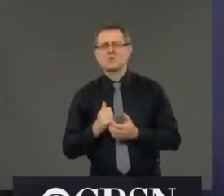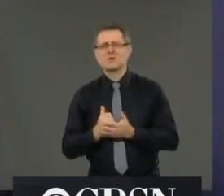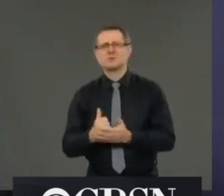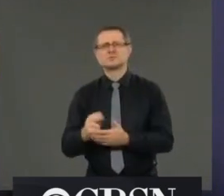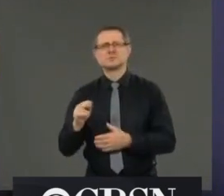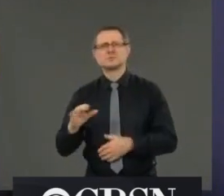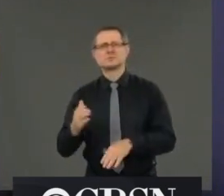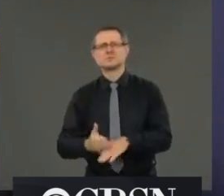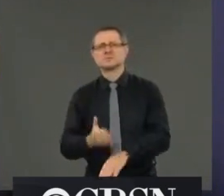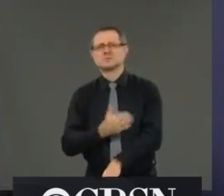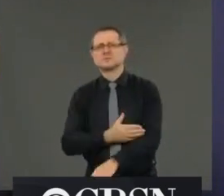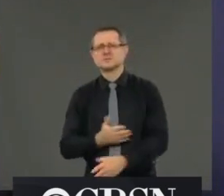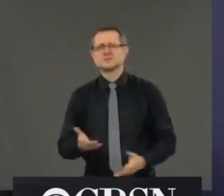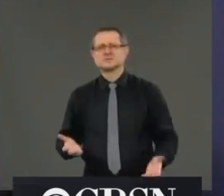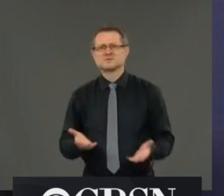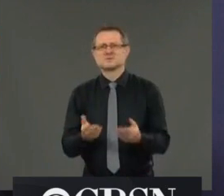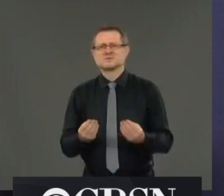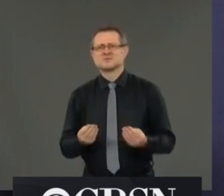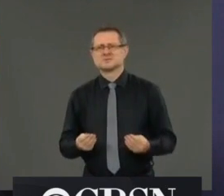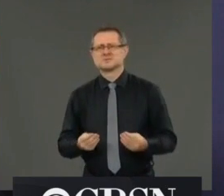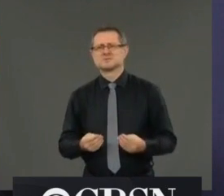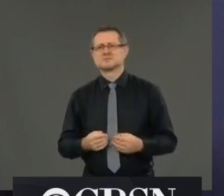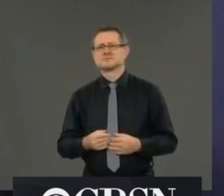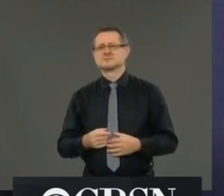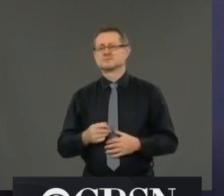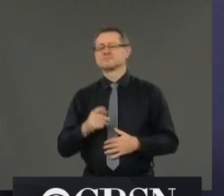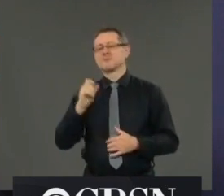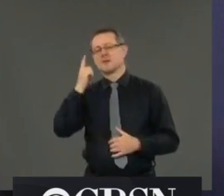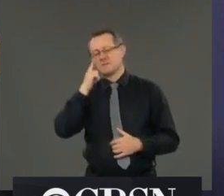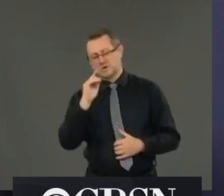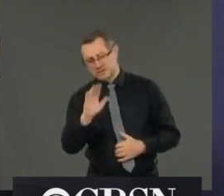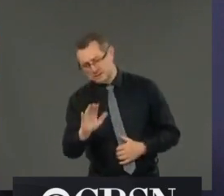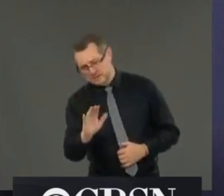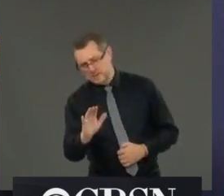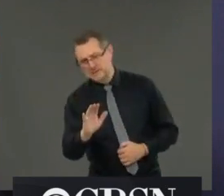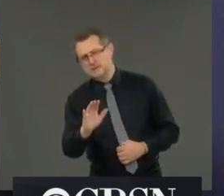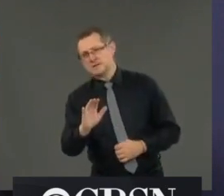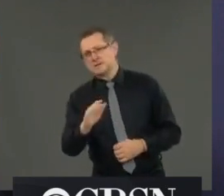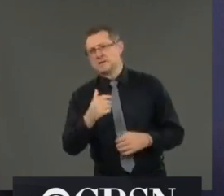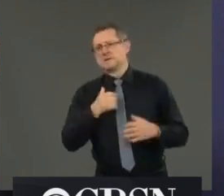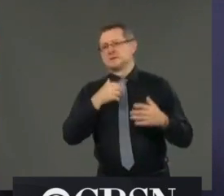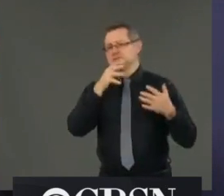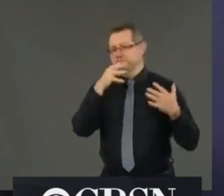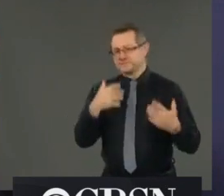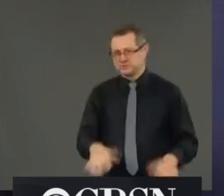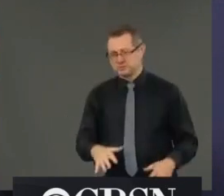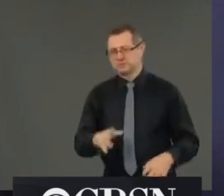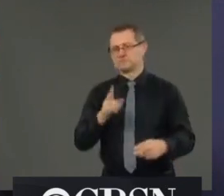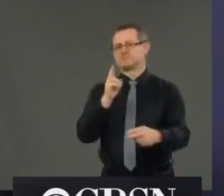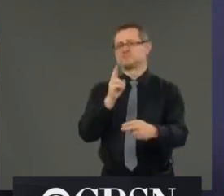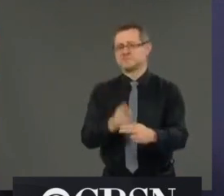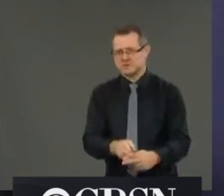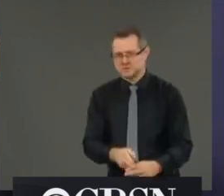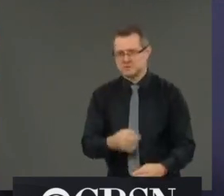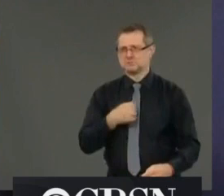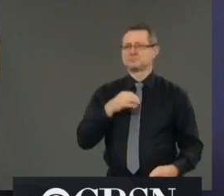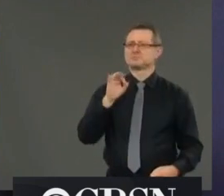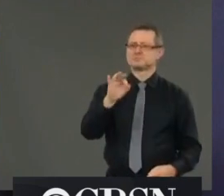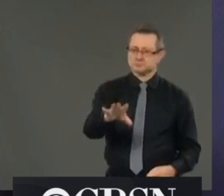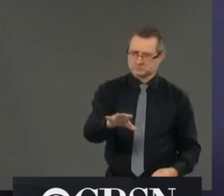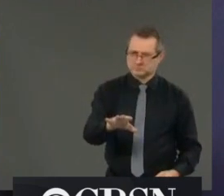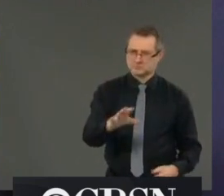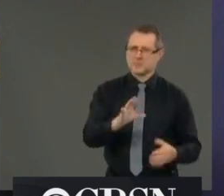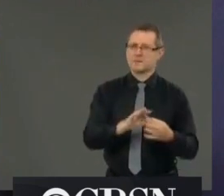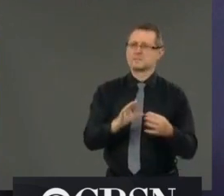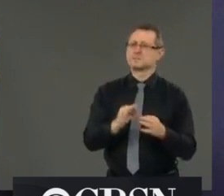Look, I mentioned it in my presentation, right? So I raised the issue before you raised it with me in your follow-up question, just